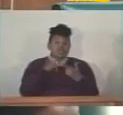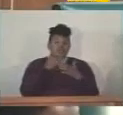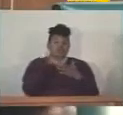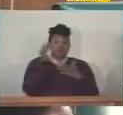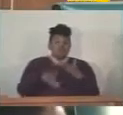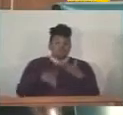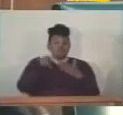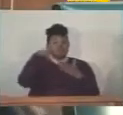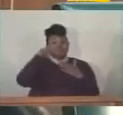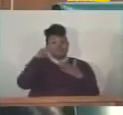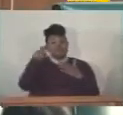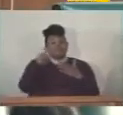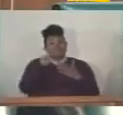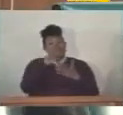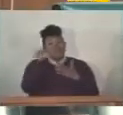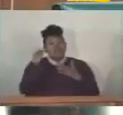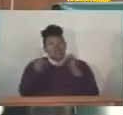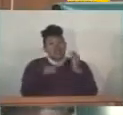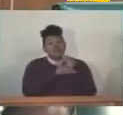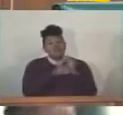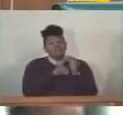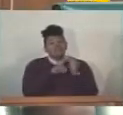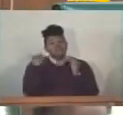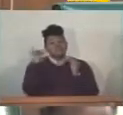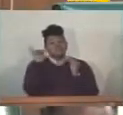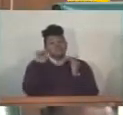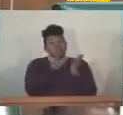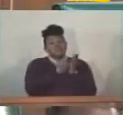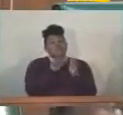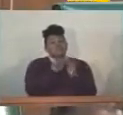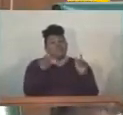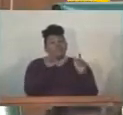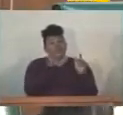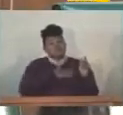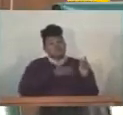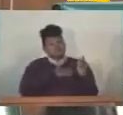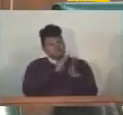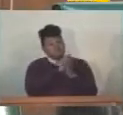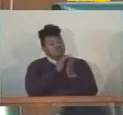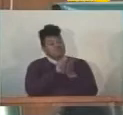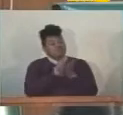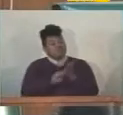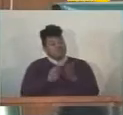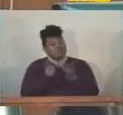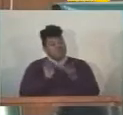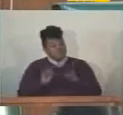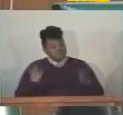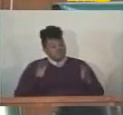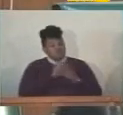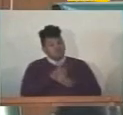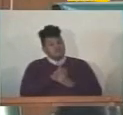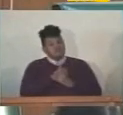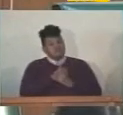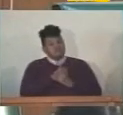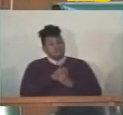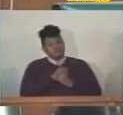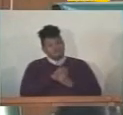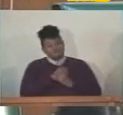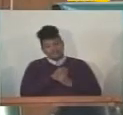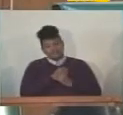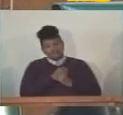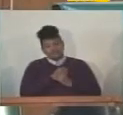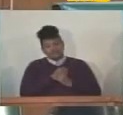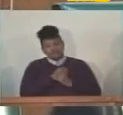of the PhD, and also the publication of the autobiography. And I want to say